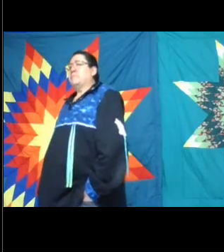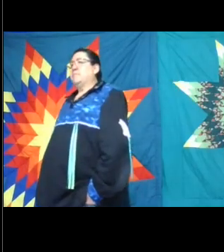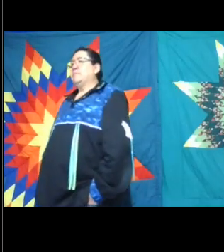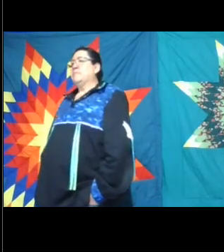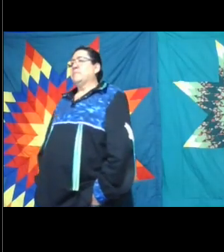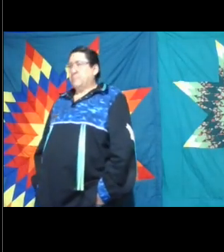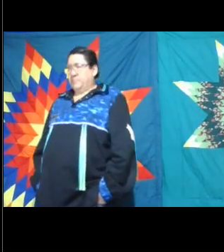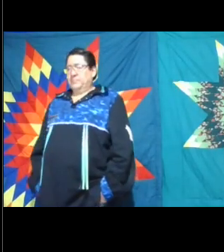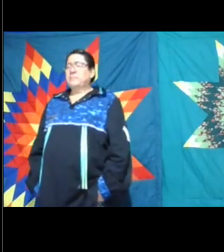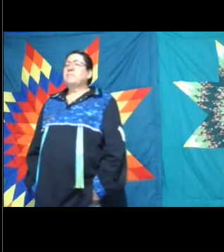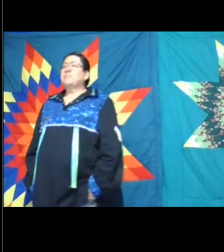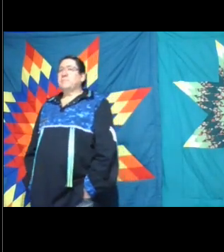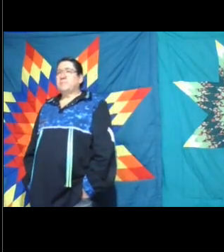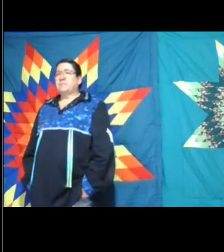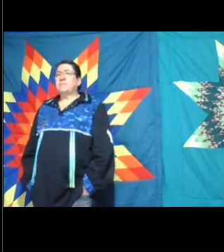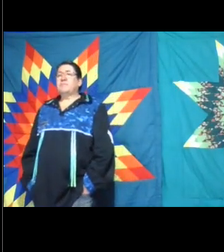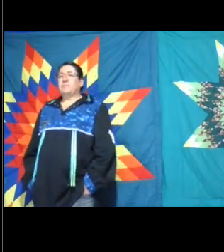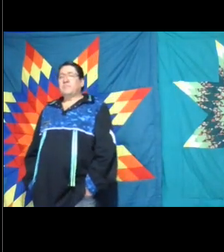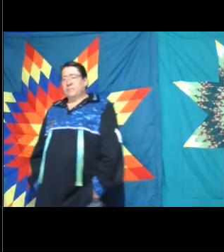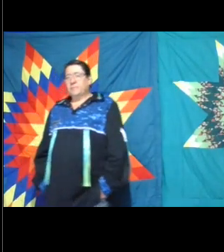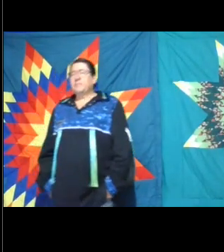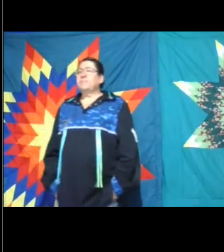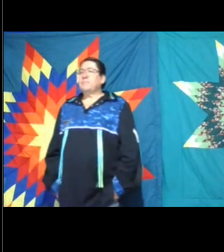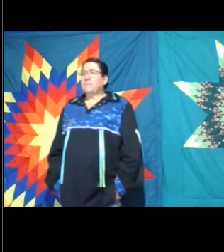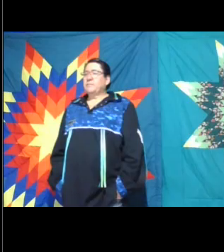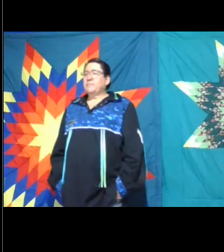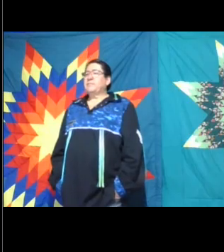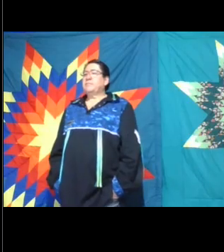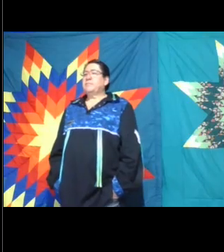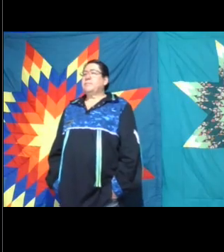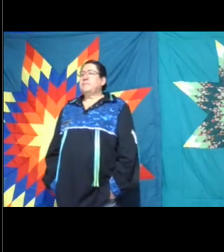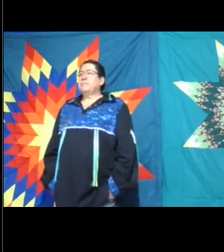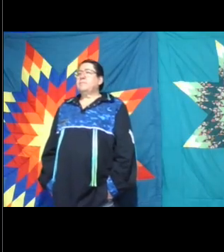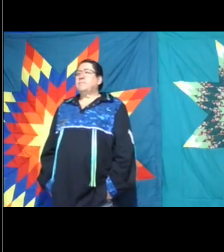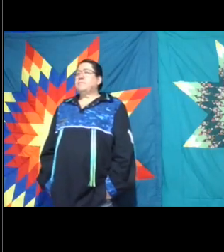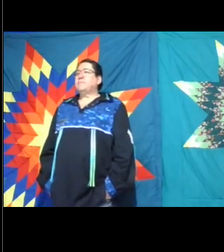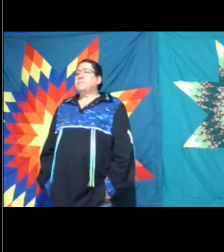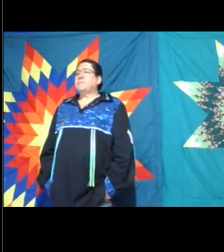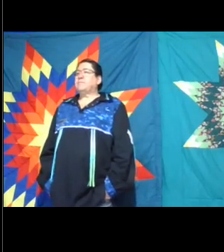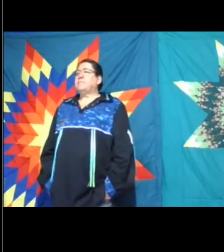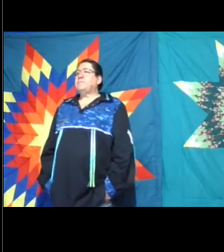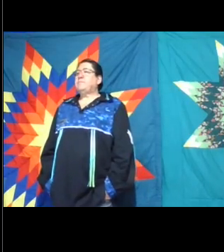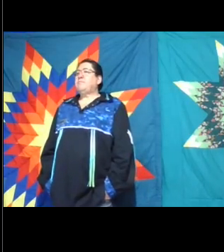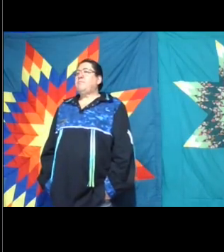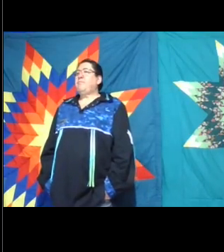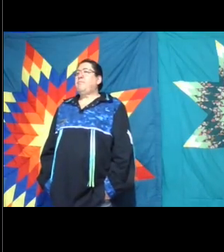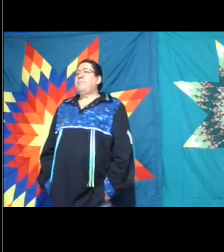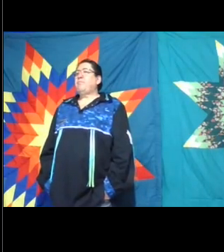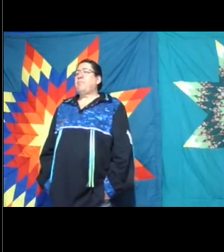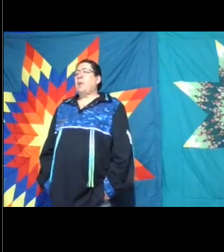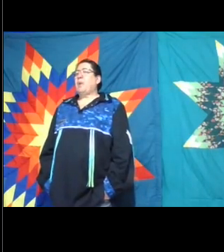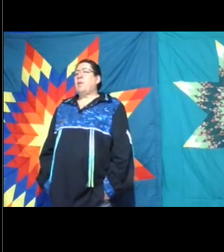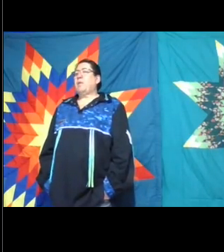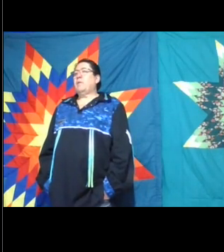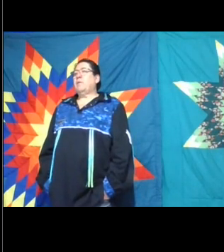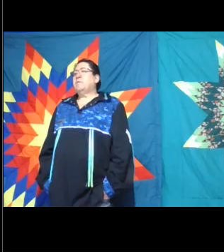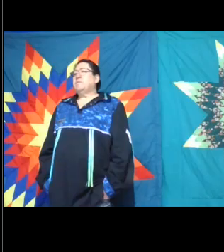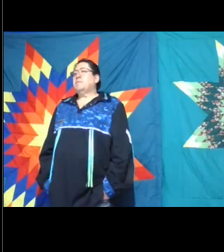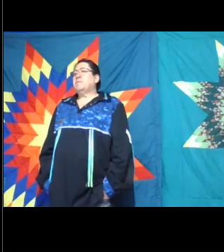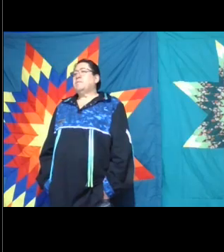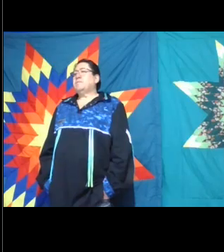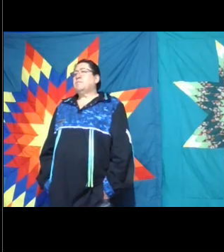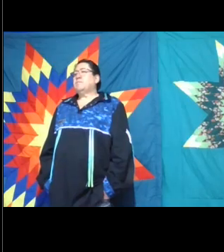to talk to attendees, and we also have a program of free webinars. So again, all the information's on our website, and I recommend that people check it